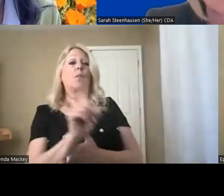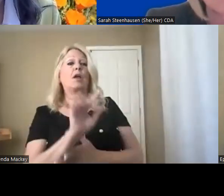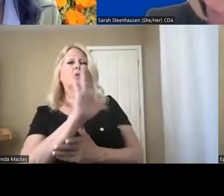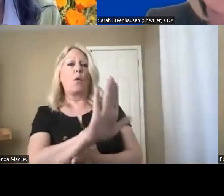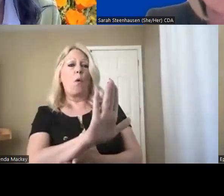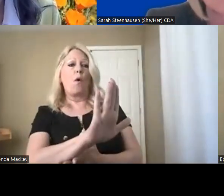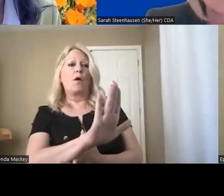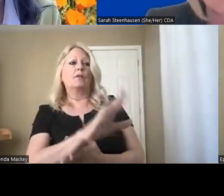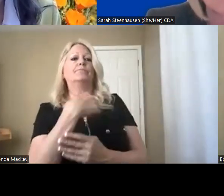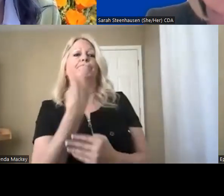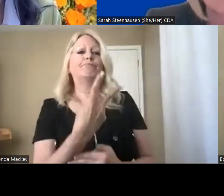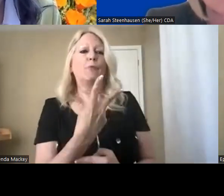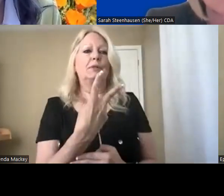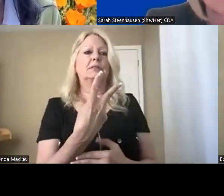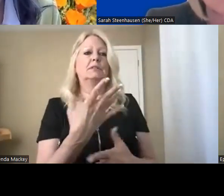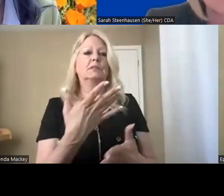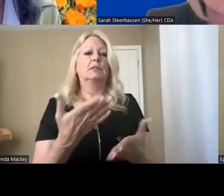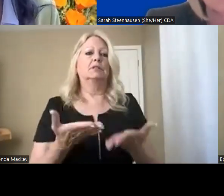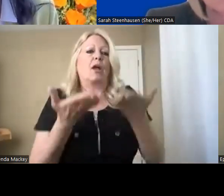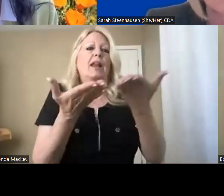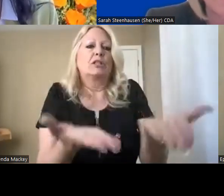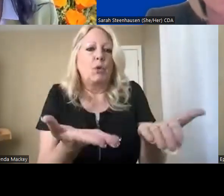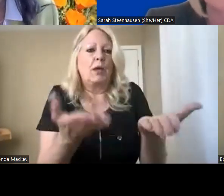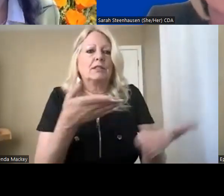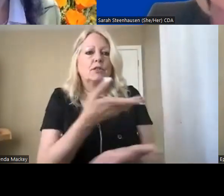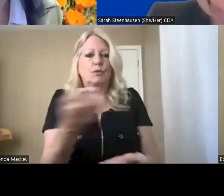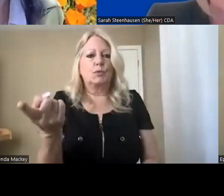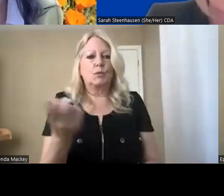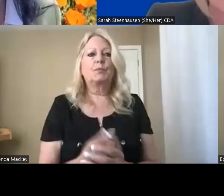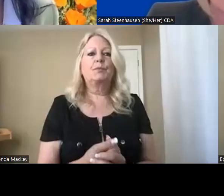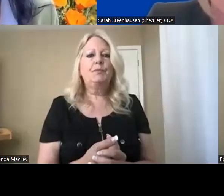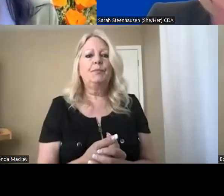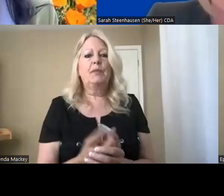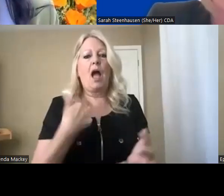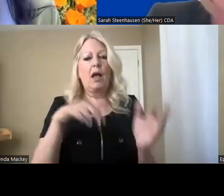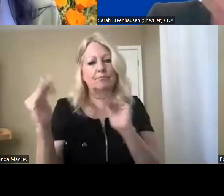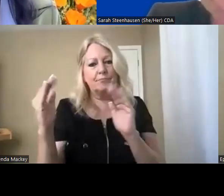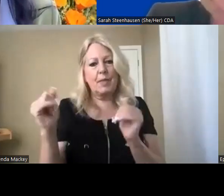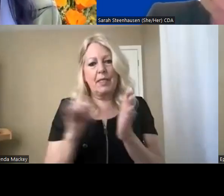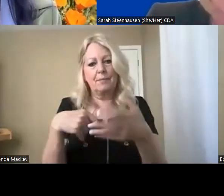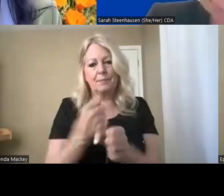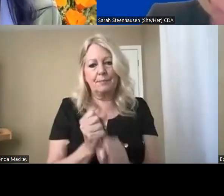way that we're trying to address this work. I don't know if that last point makes complete sense, but.